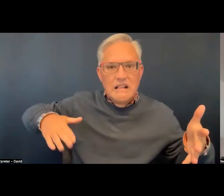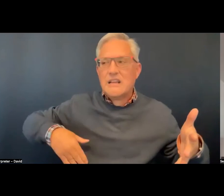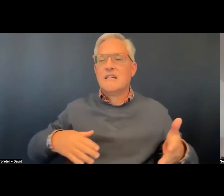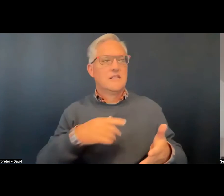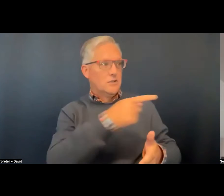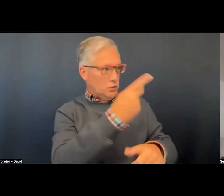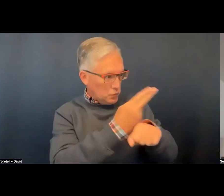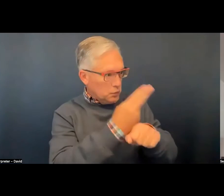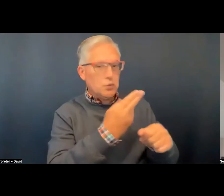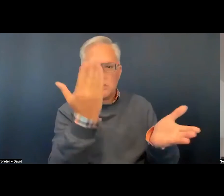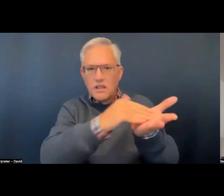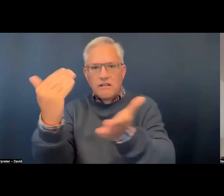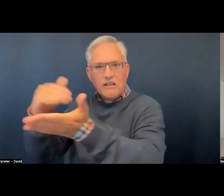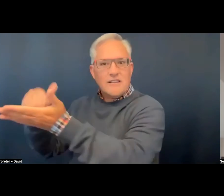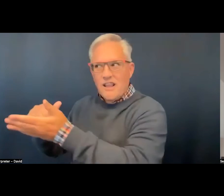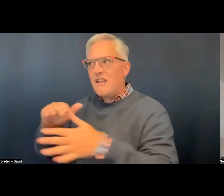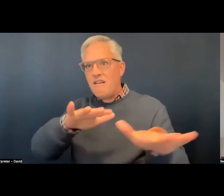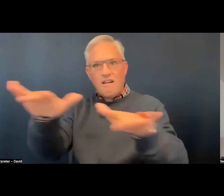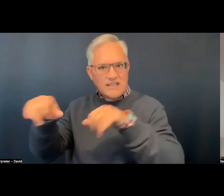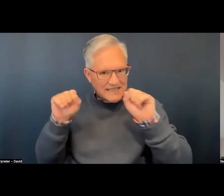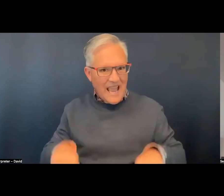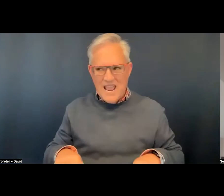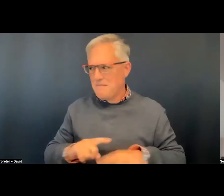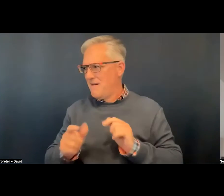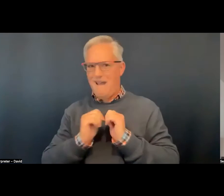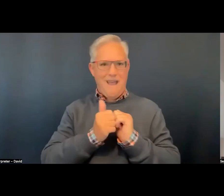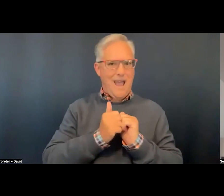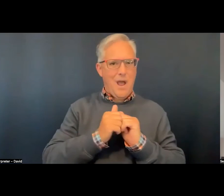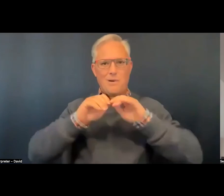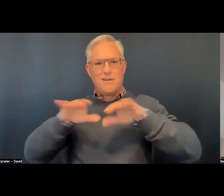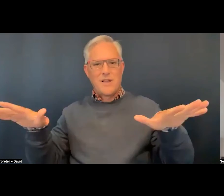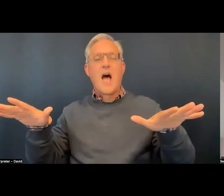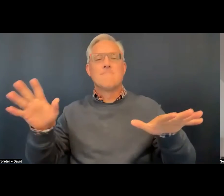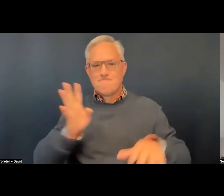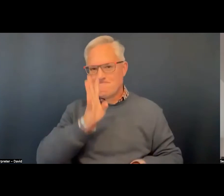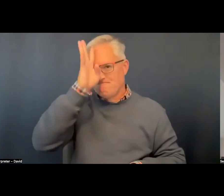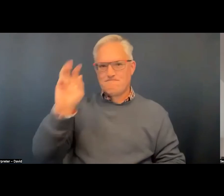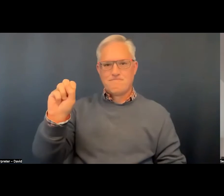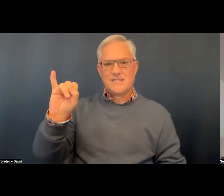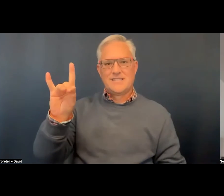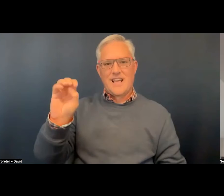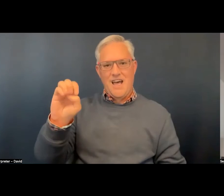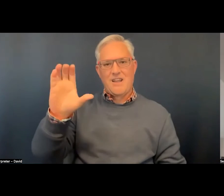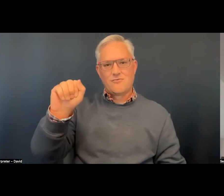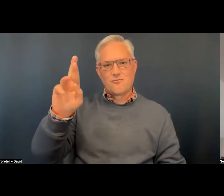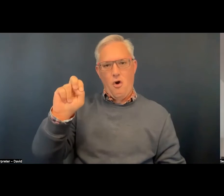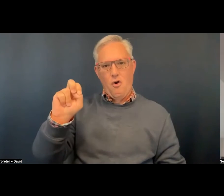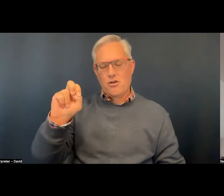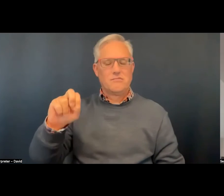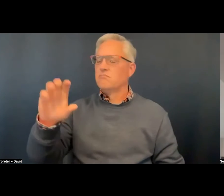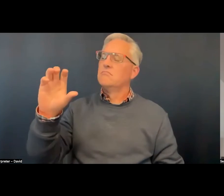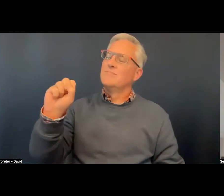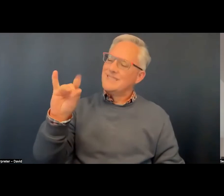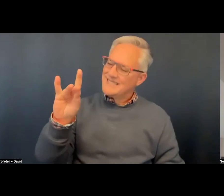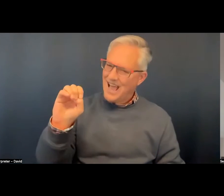future screenings and releases. So that was the impetus for Sidecard, a website that we created with the support and collaboration of